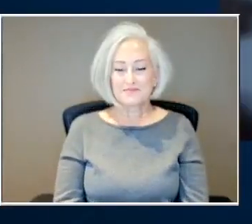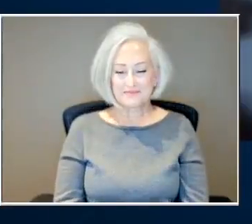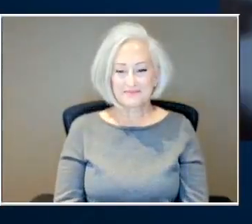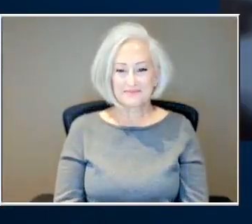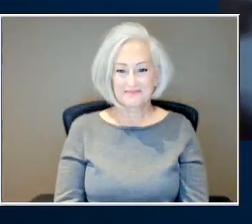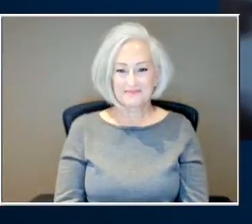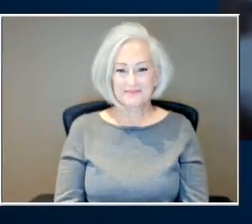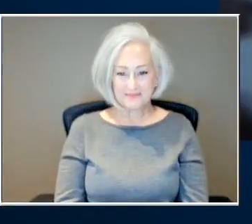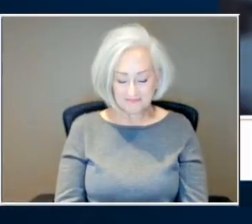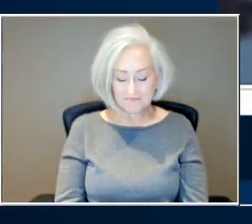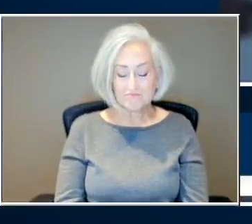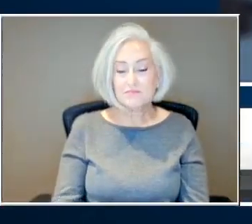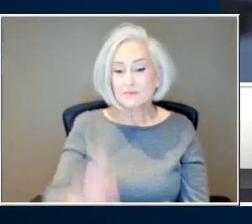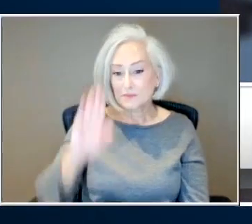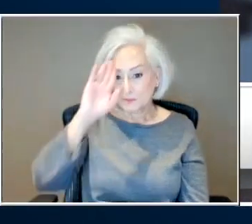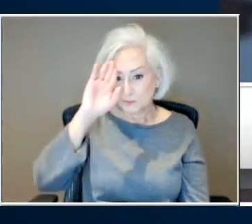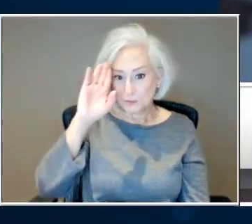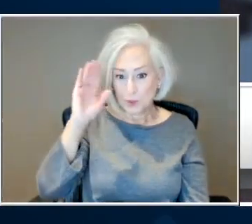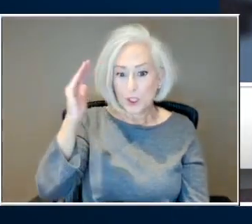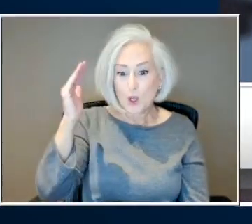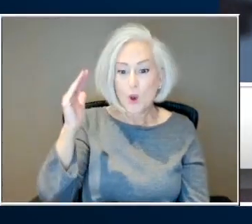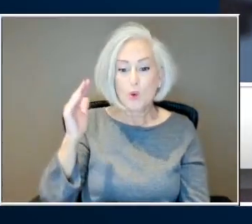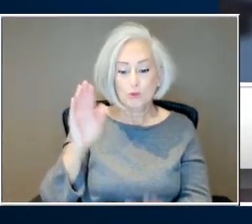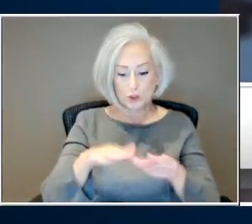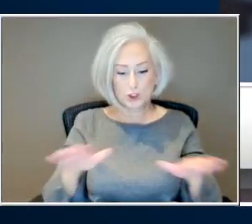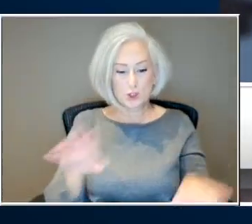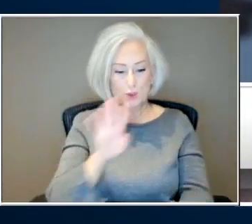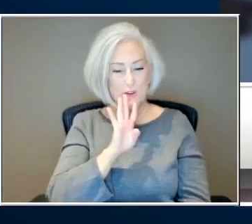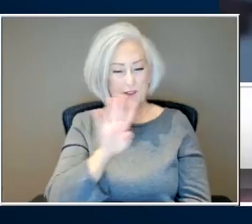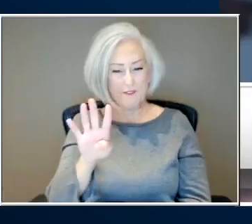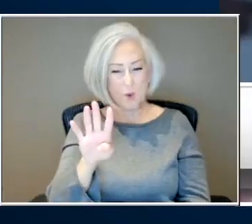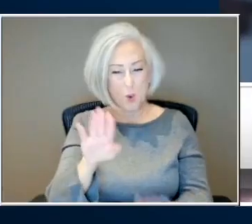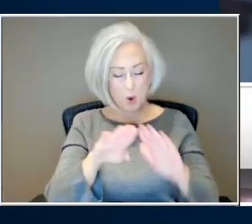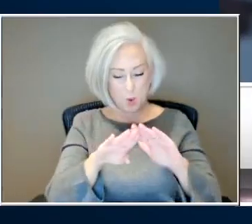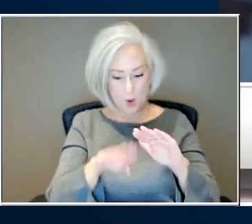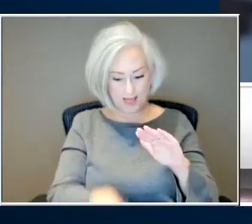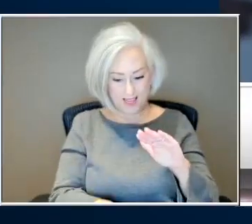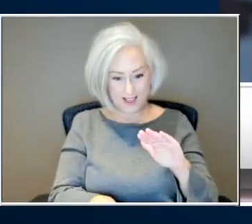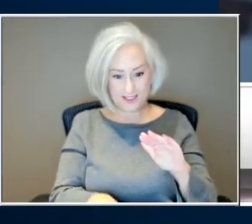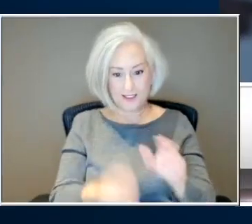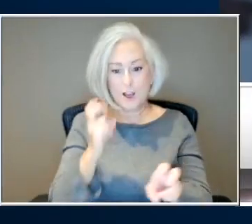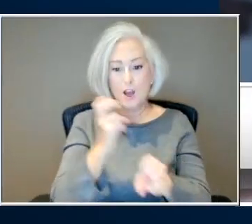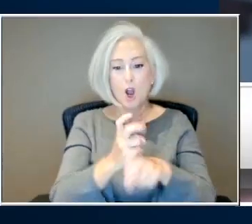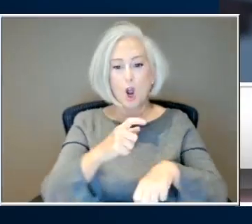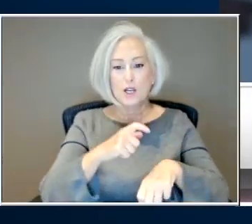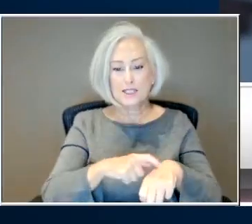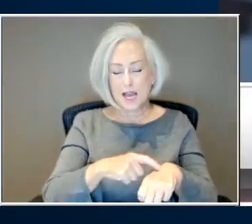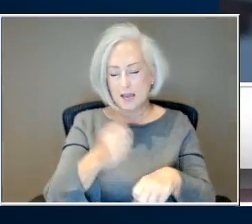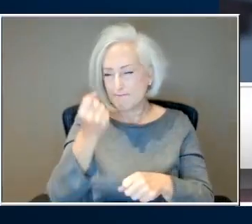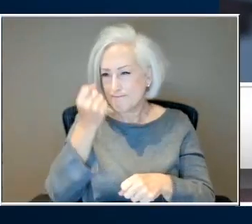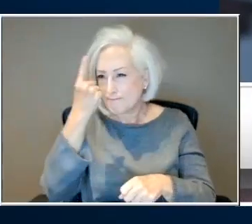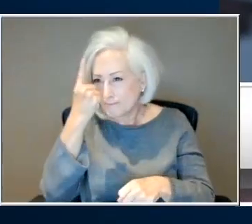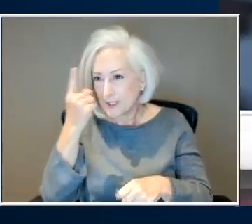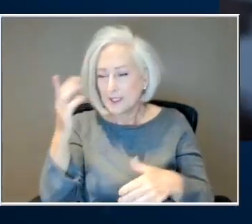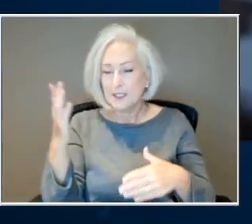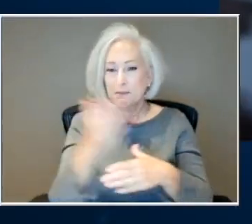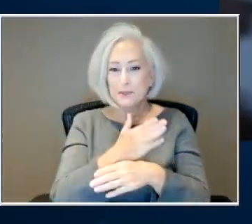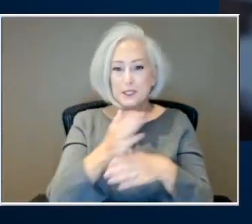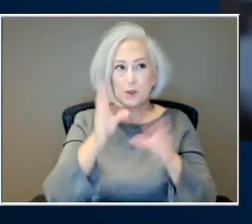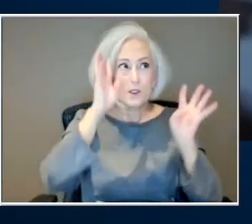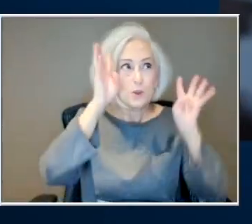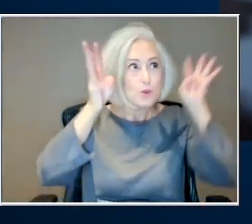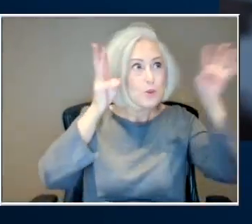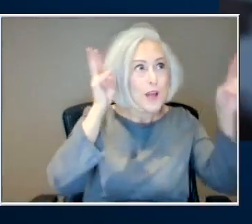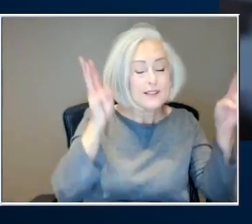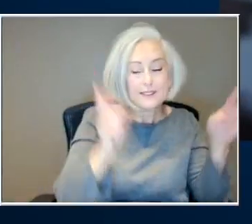So we know that kids about 4 and younger really have a hard time distinguishing between fantasy and reality.